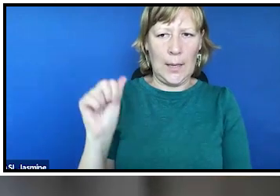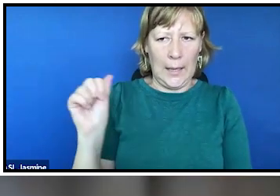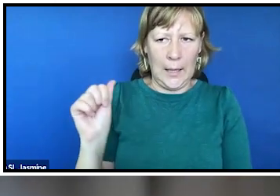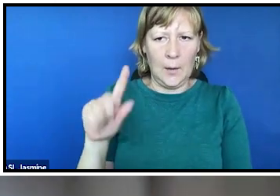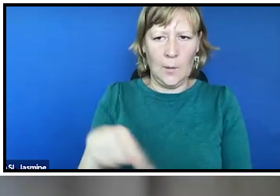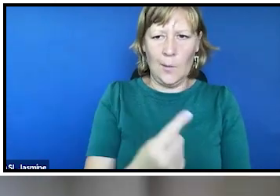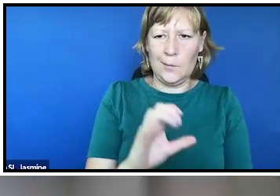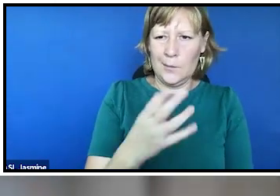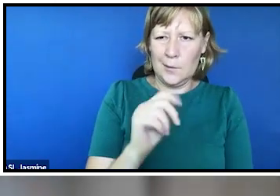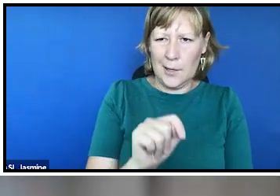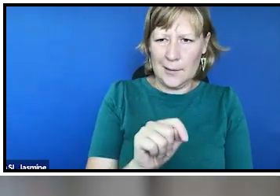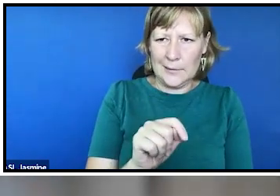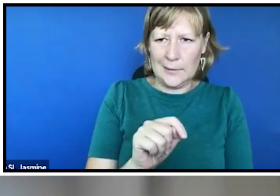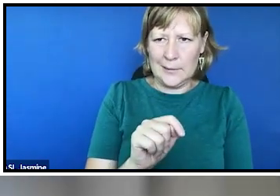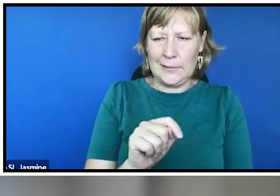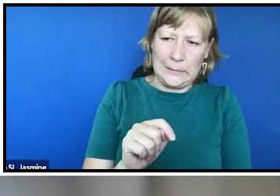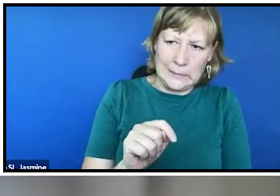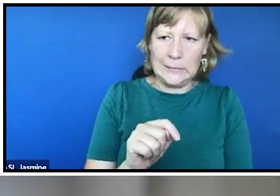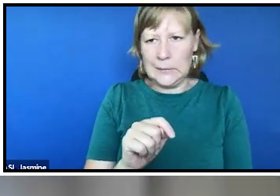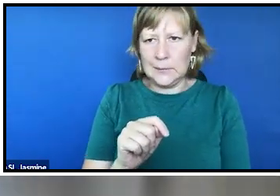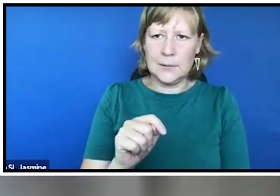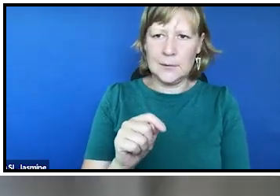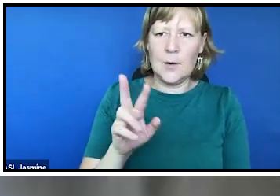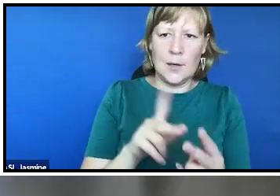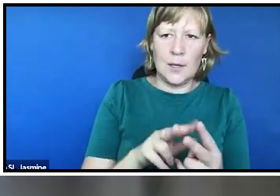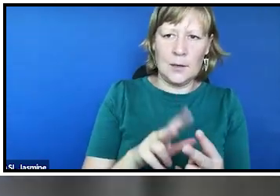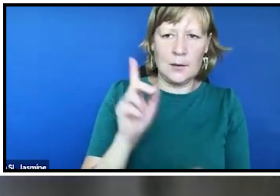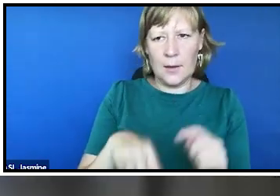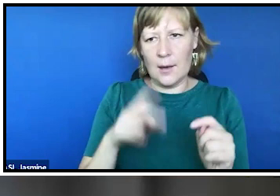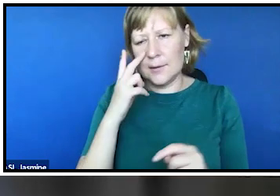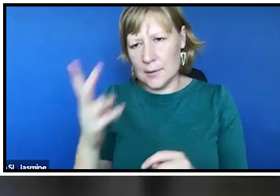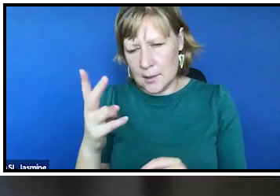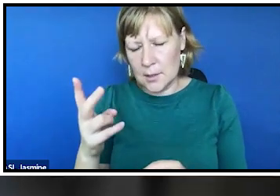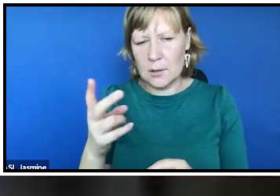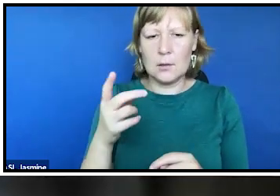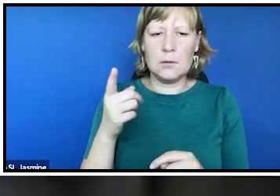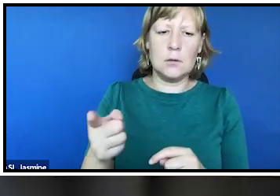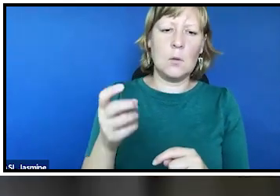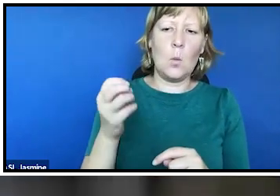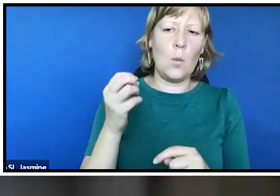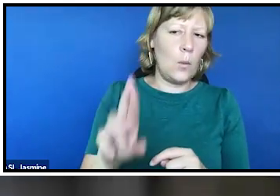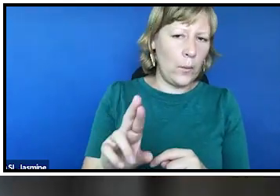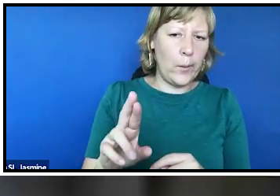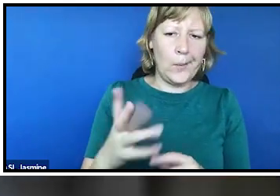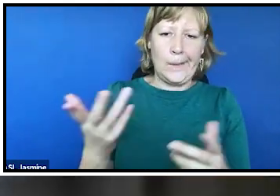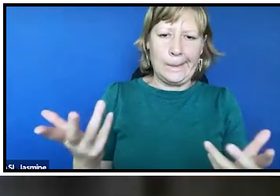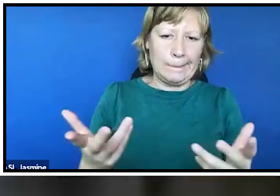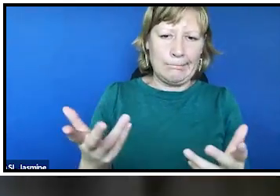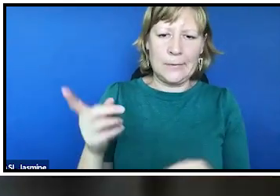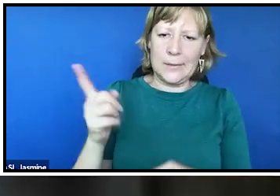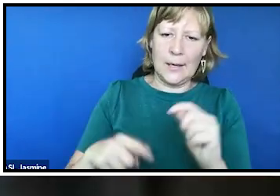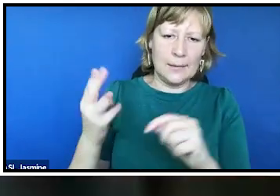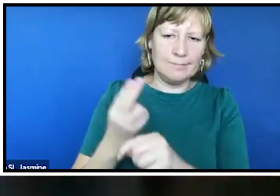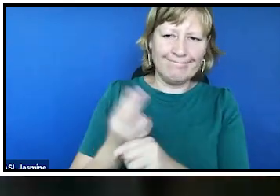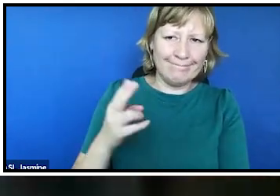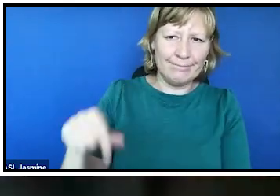more than question and answers. So it's either we can't see you or you can't ask questions in Q&A. So we voted to be able to see